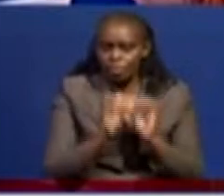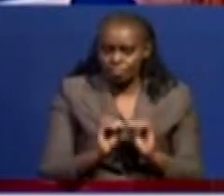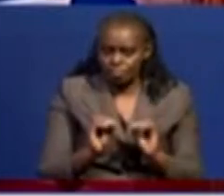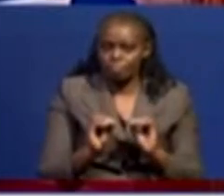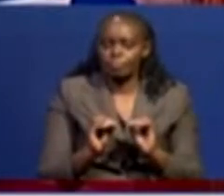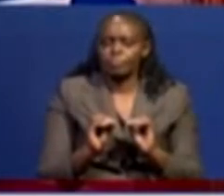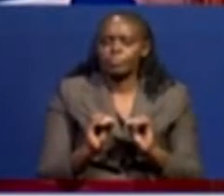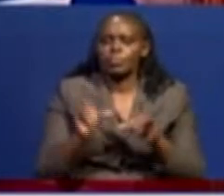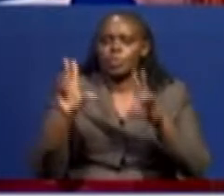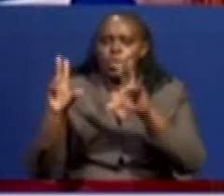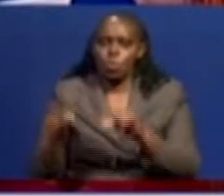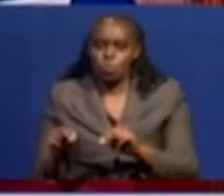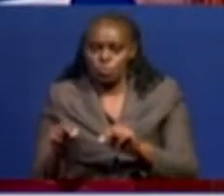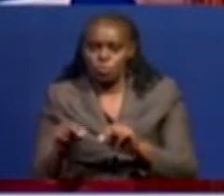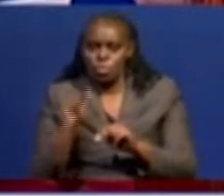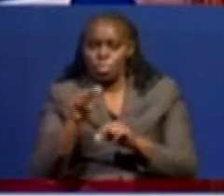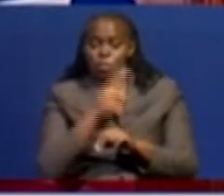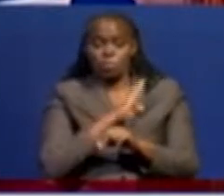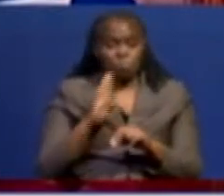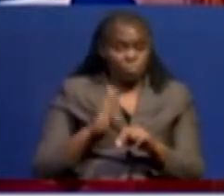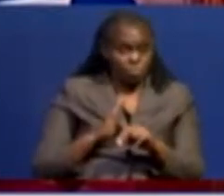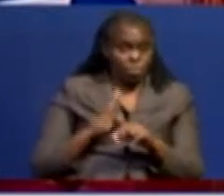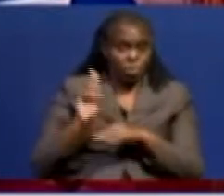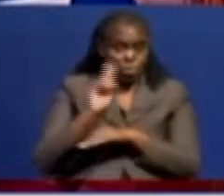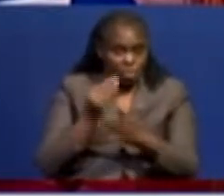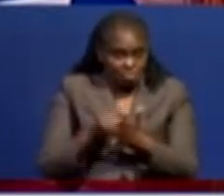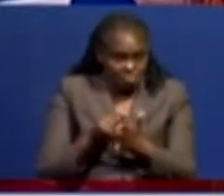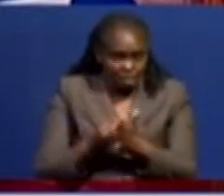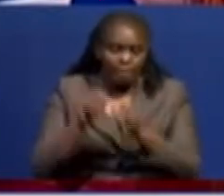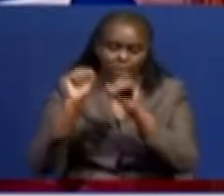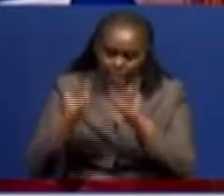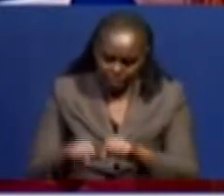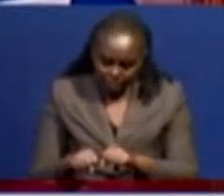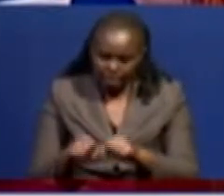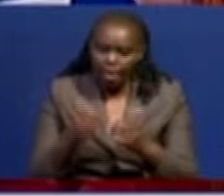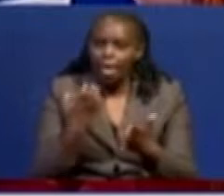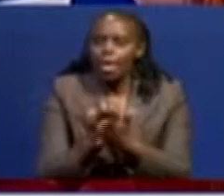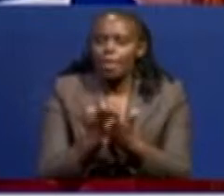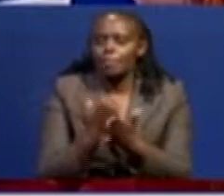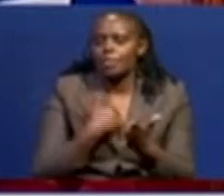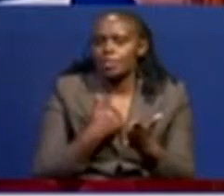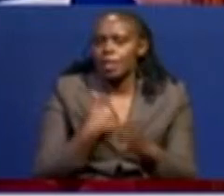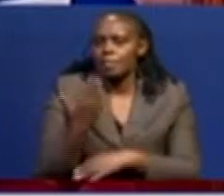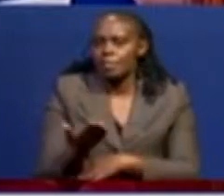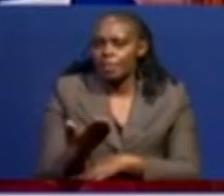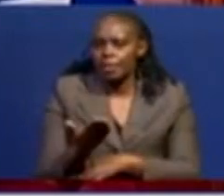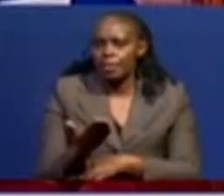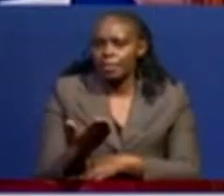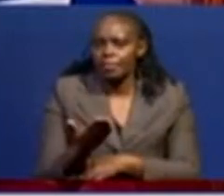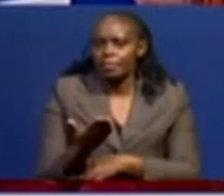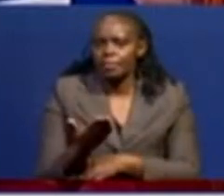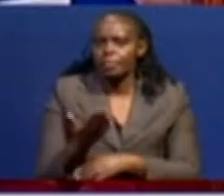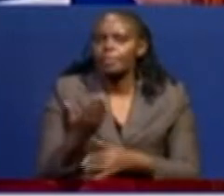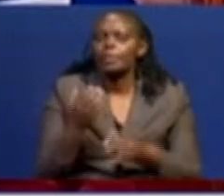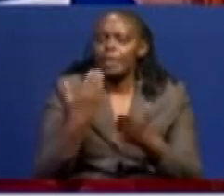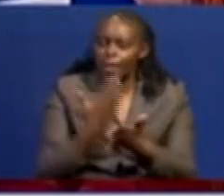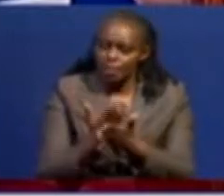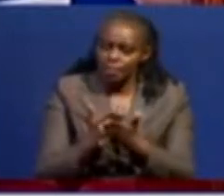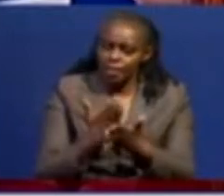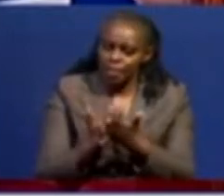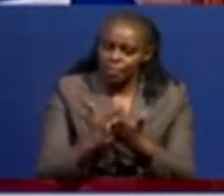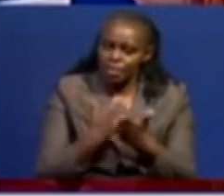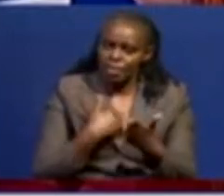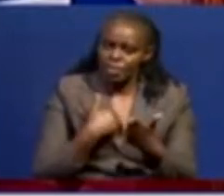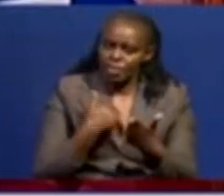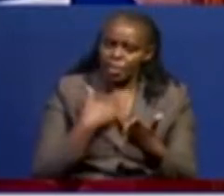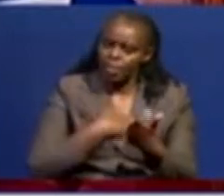the chairperson? No. Has these boards been expending money? Yes. Do you have evidence before the Senate?